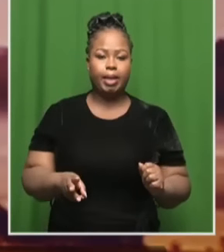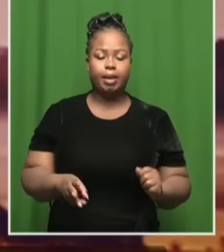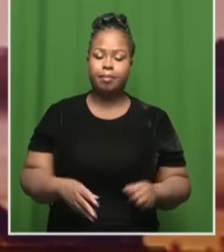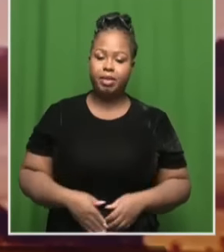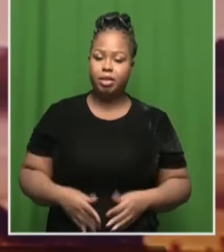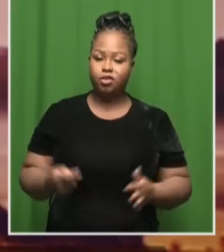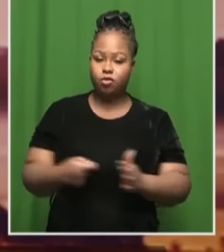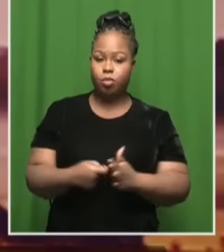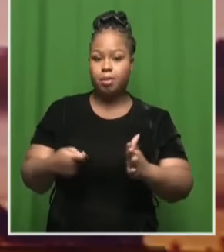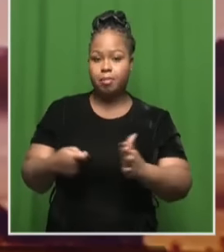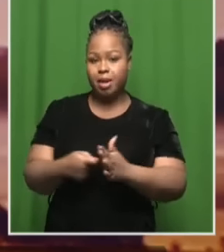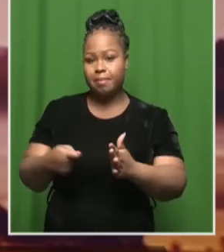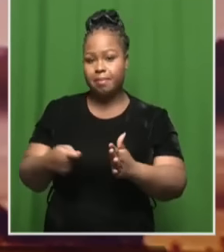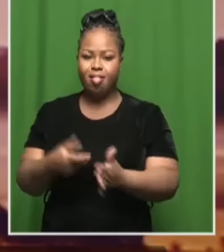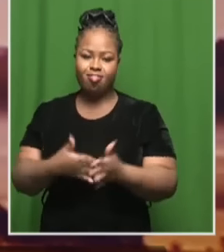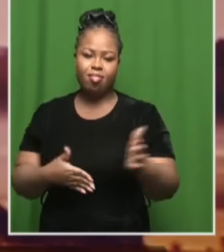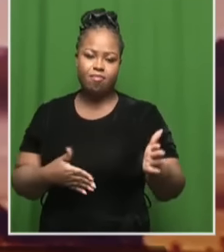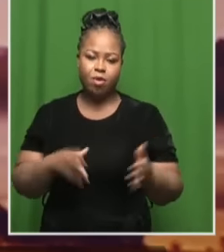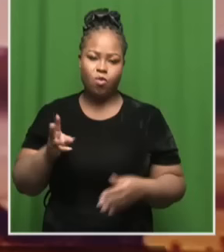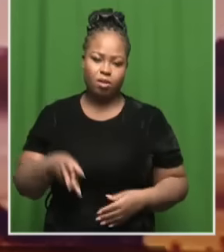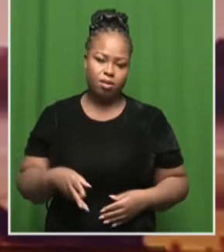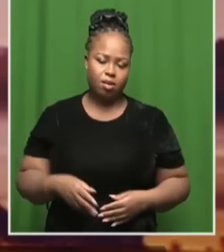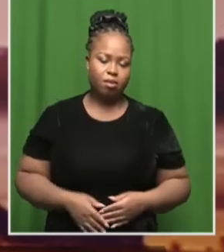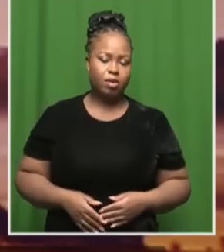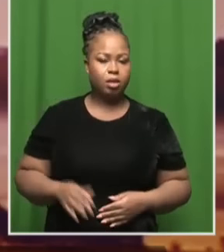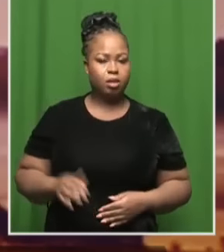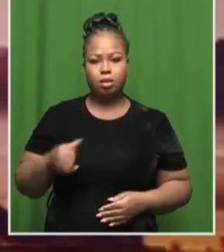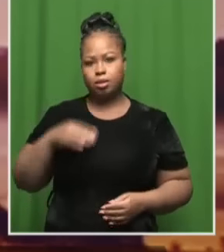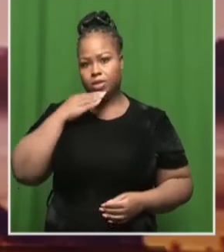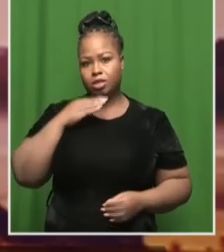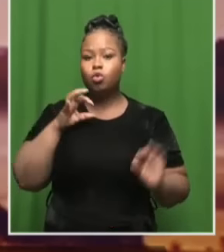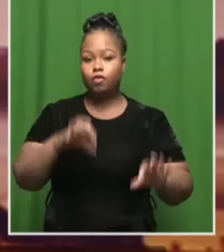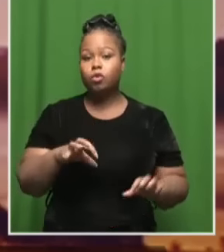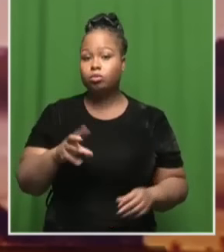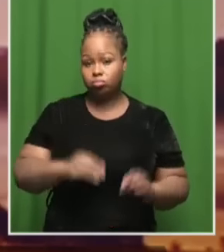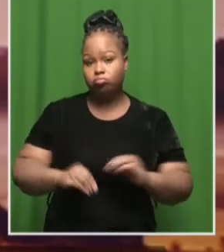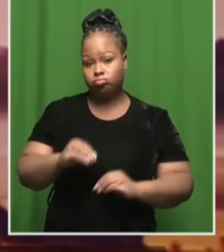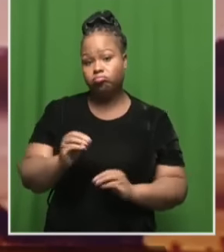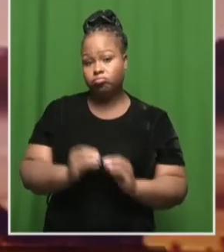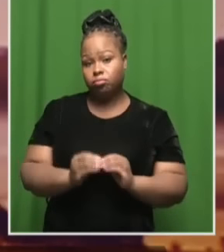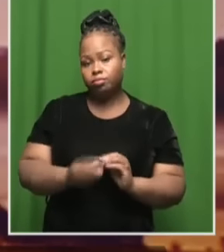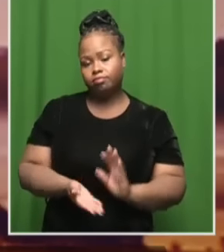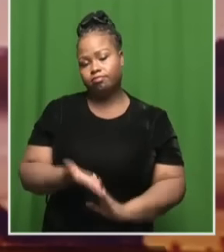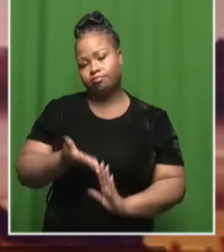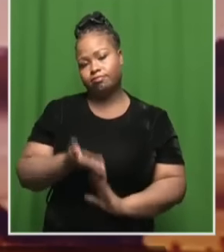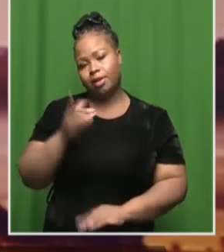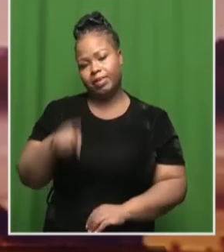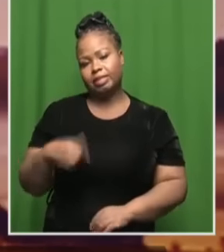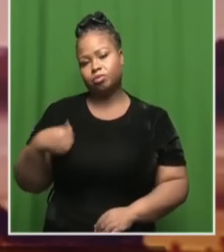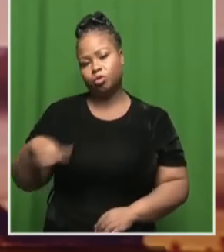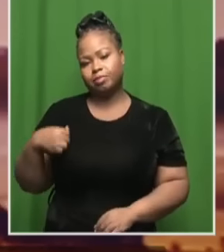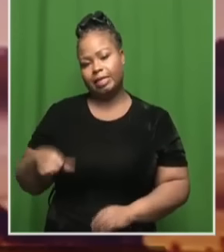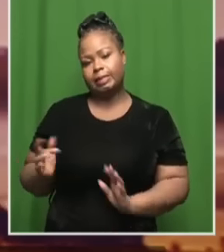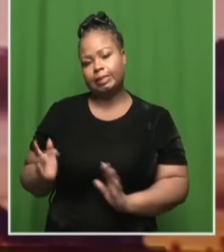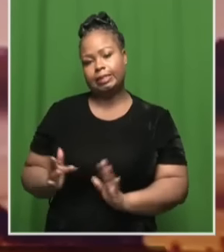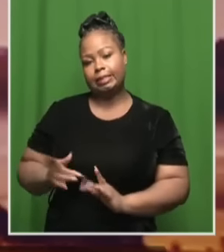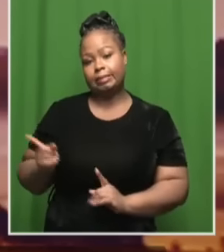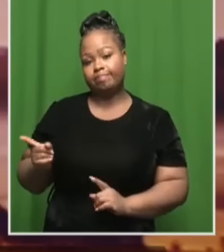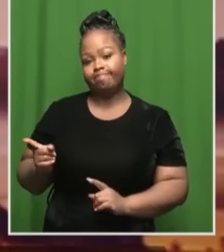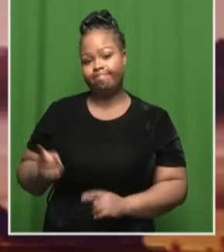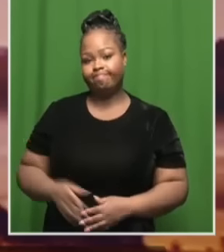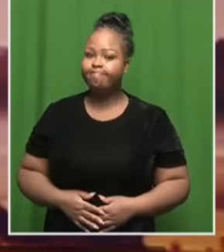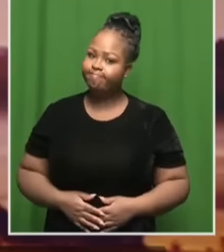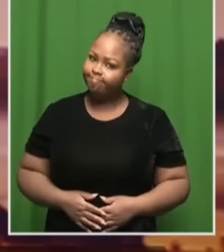tokens you currently have, and then stop, which will obviously then force you to get in touch with your municipality to get